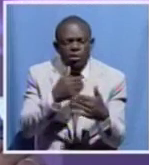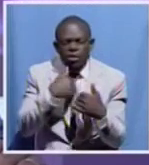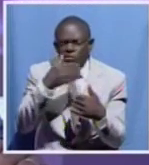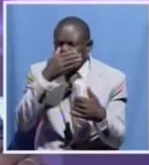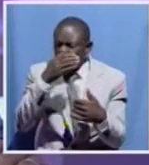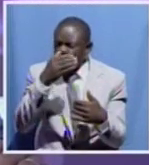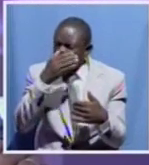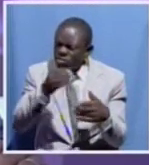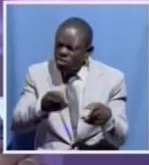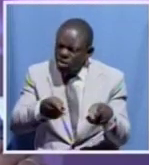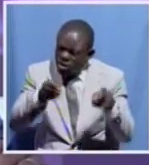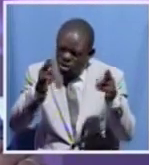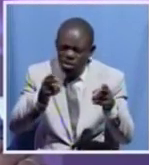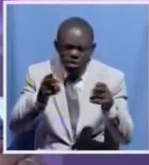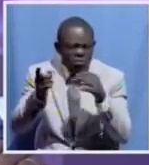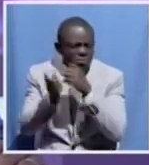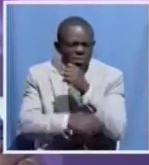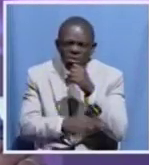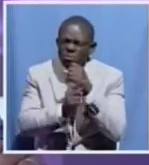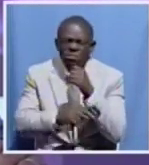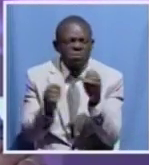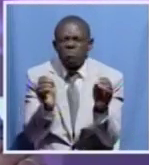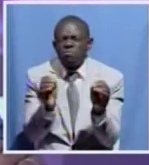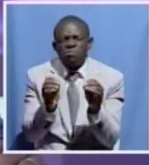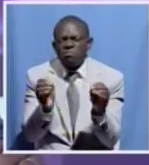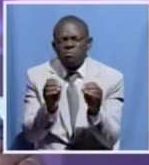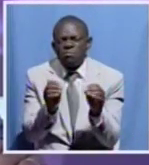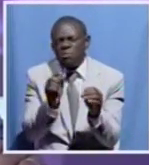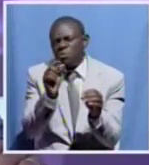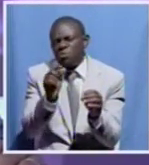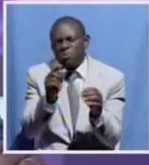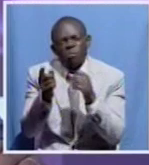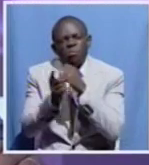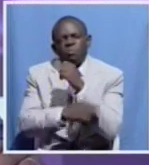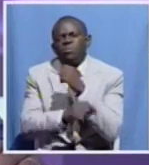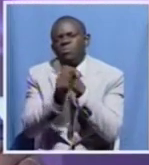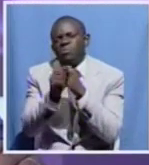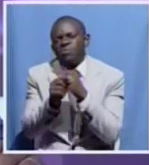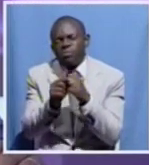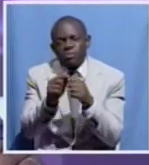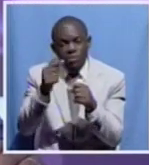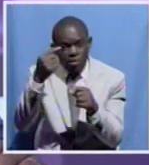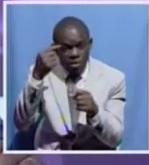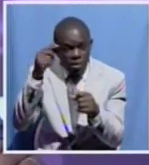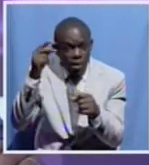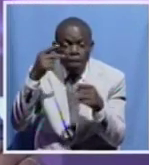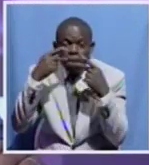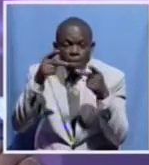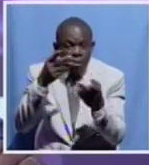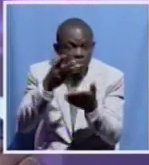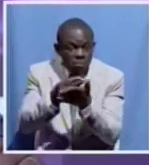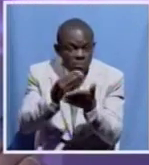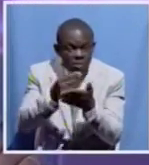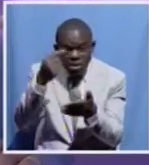corrupt people, there's too much spillage or is it leakage of public finance and resources. You ask